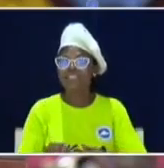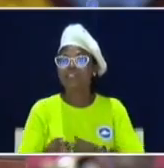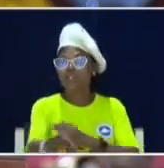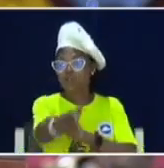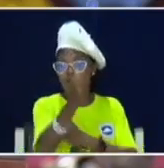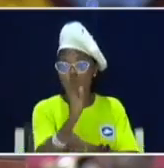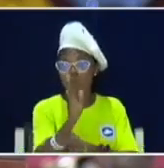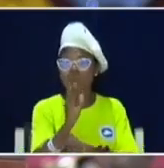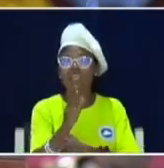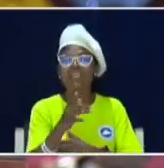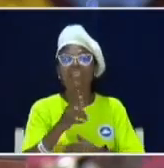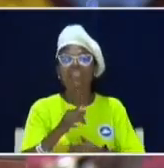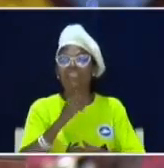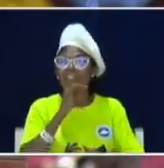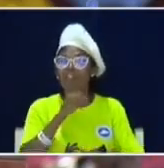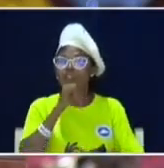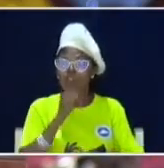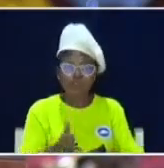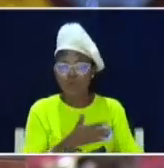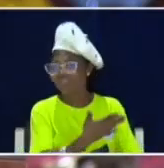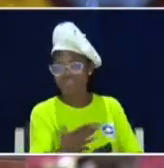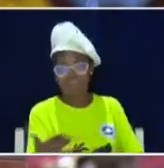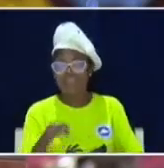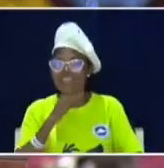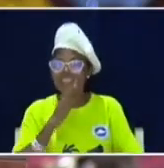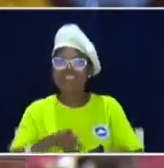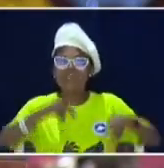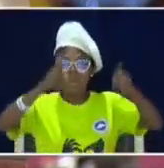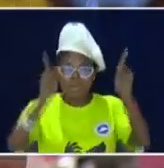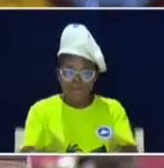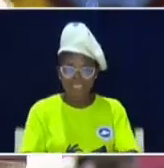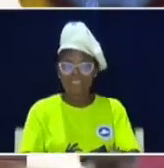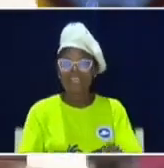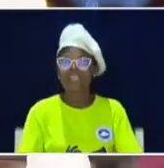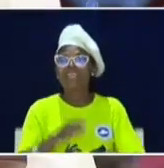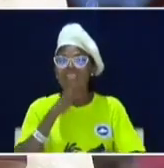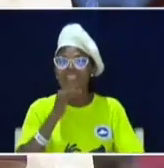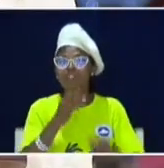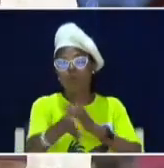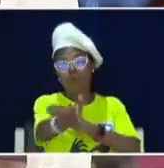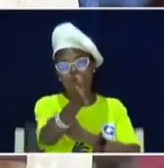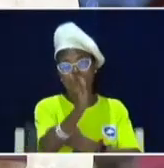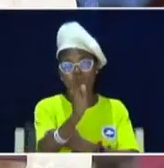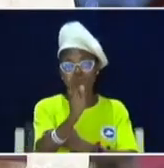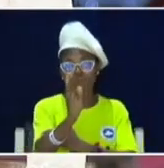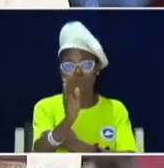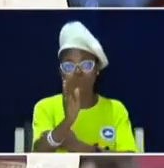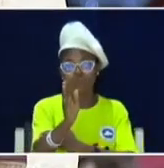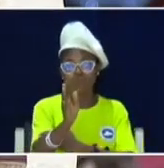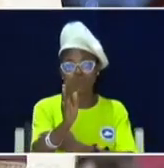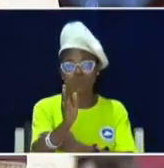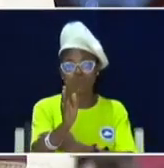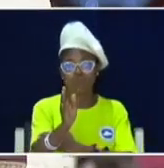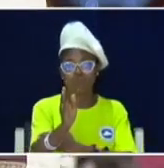to today is not a thing, it's a personality. And this personality is God.